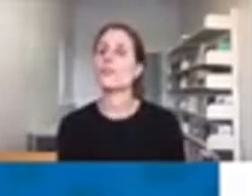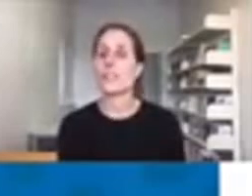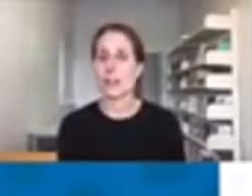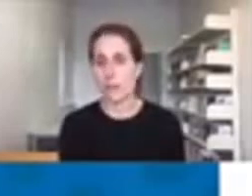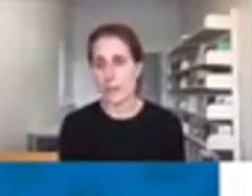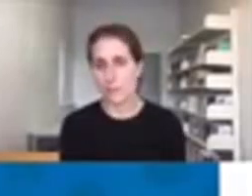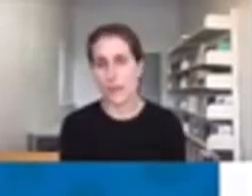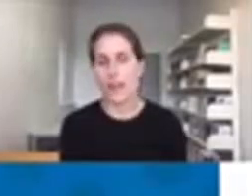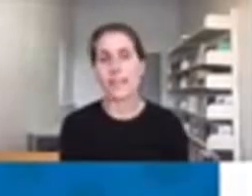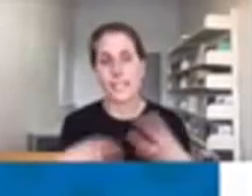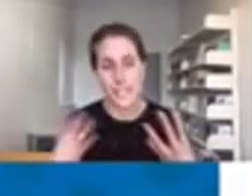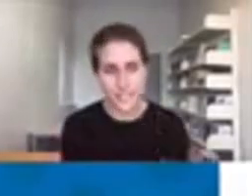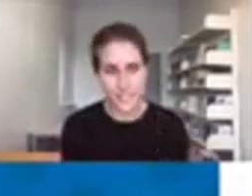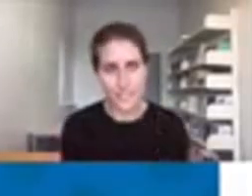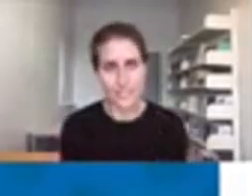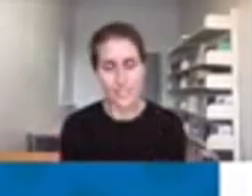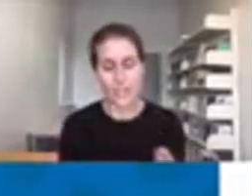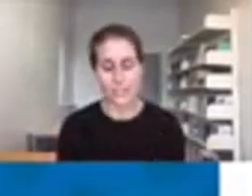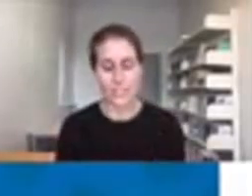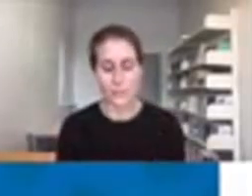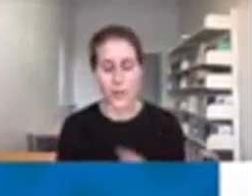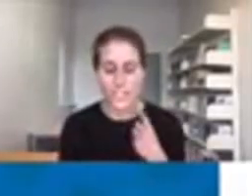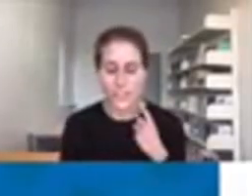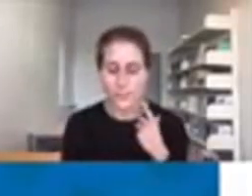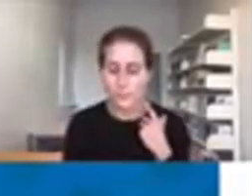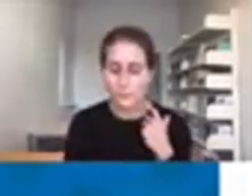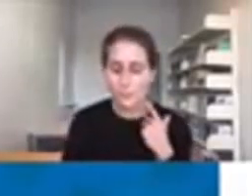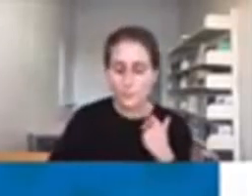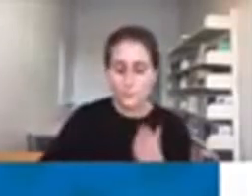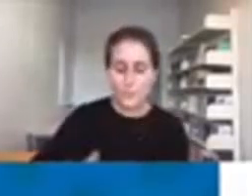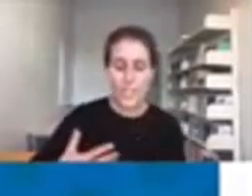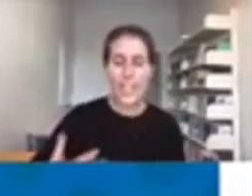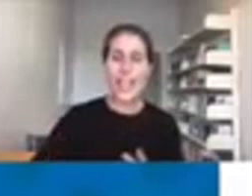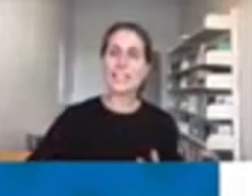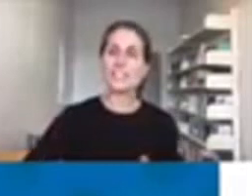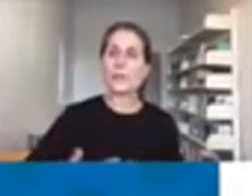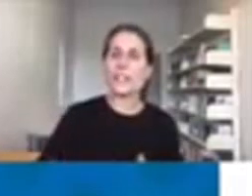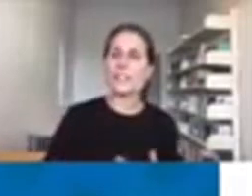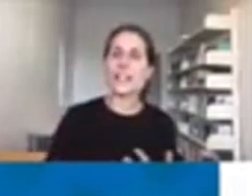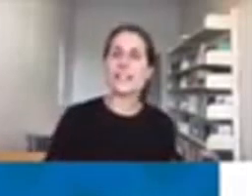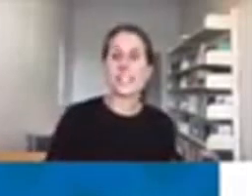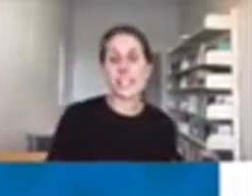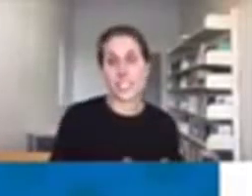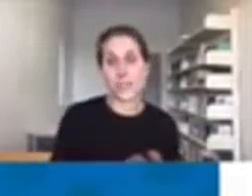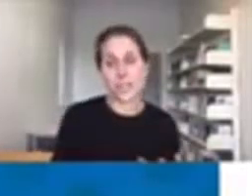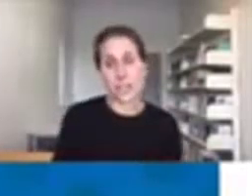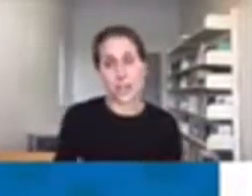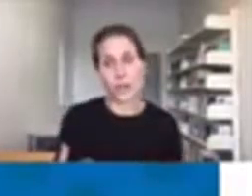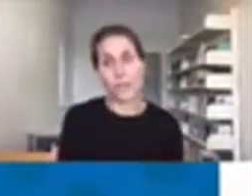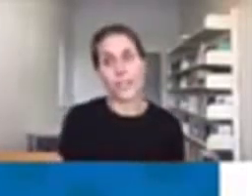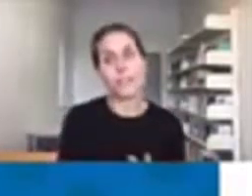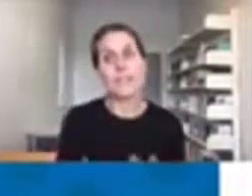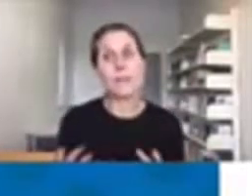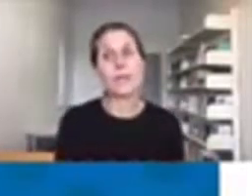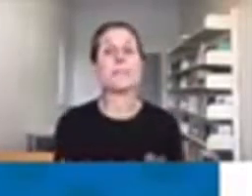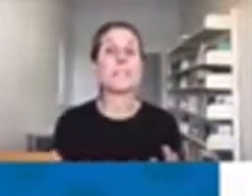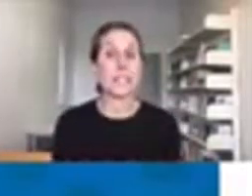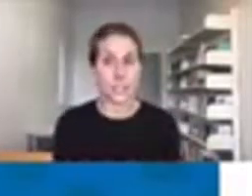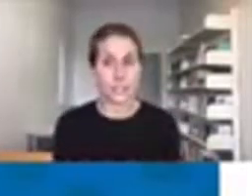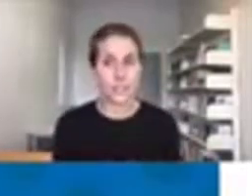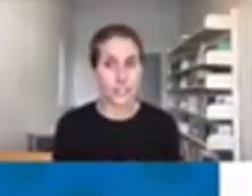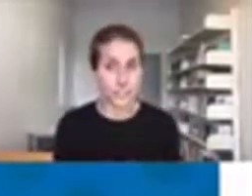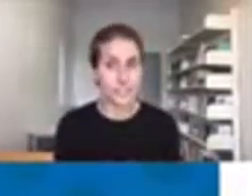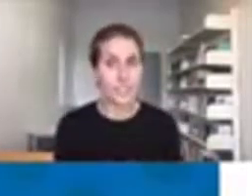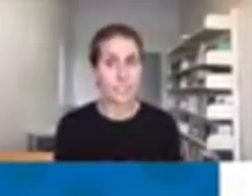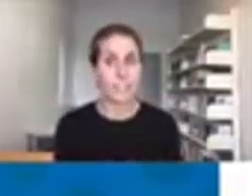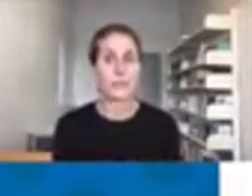could those then be applied in a distance learning situation? And so we started actually in our home learning, repurposing